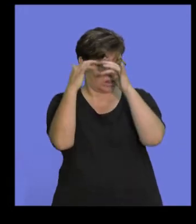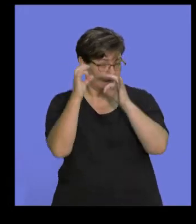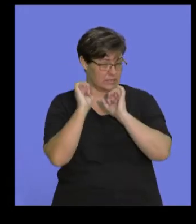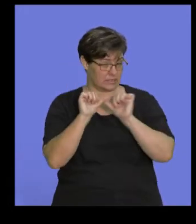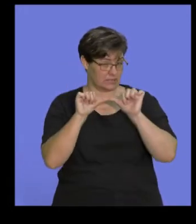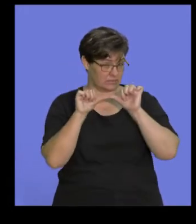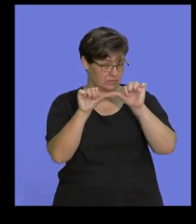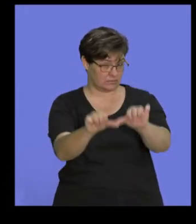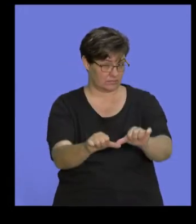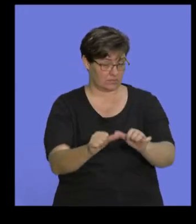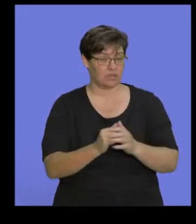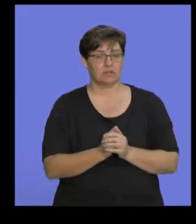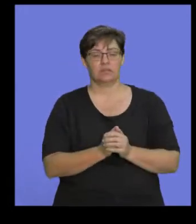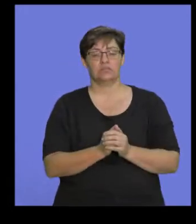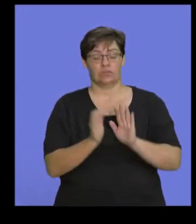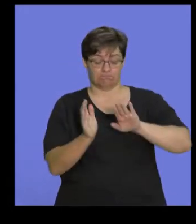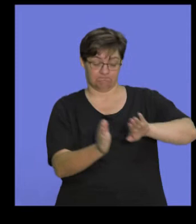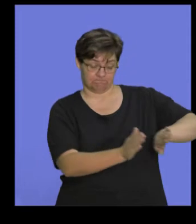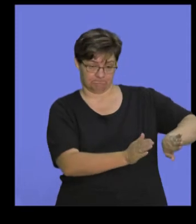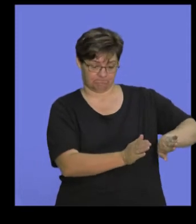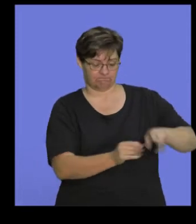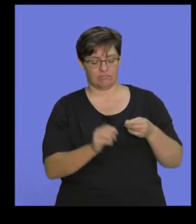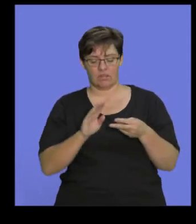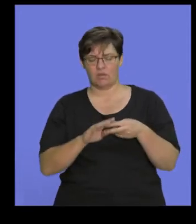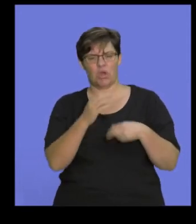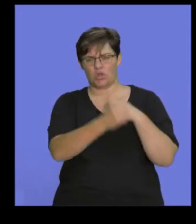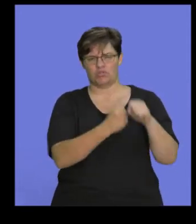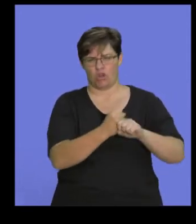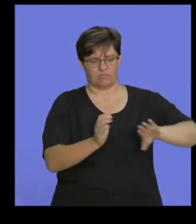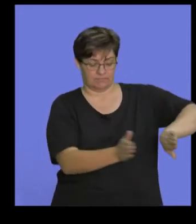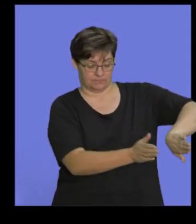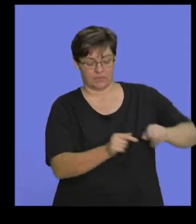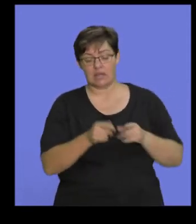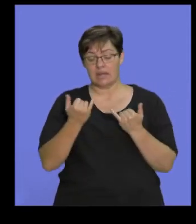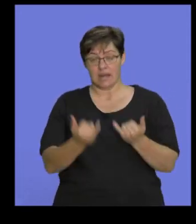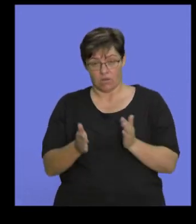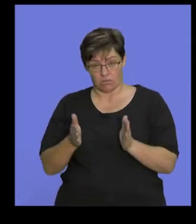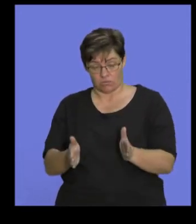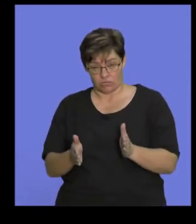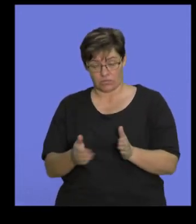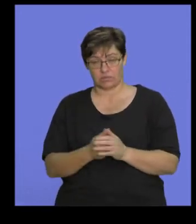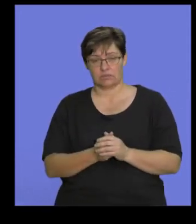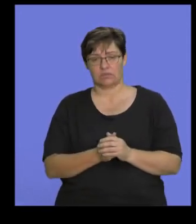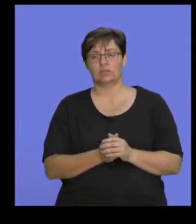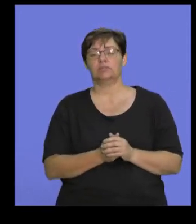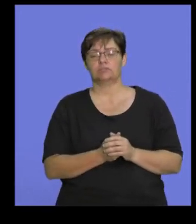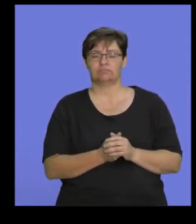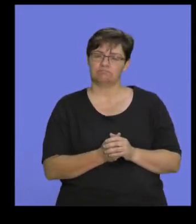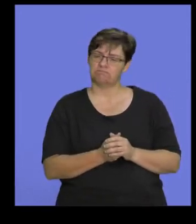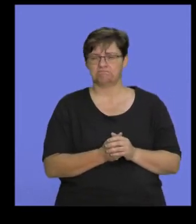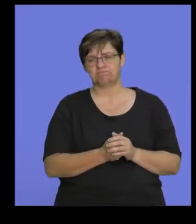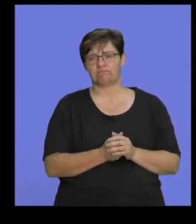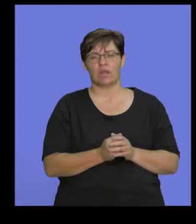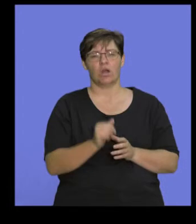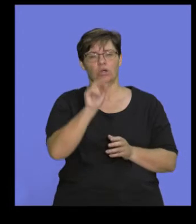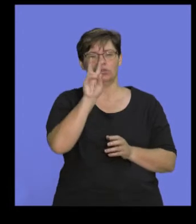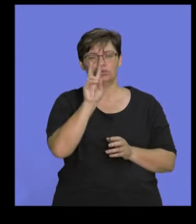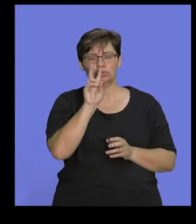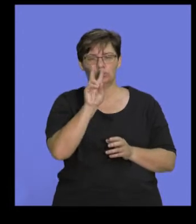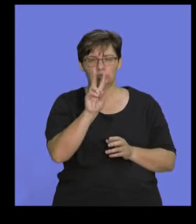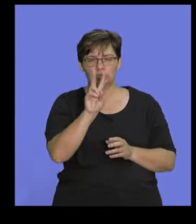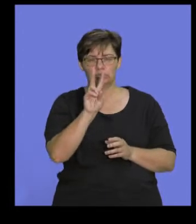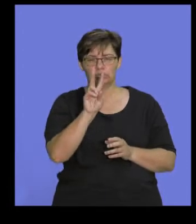say, now we're no longer talking about it on a yearly basis. Now we are saying this is actually semi-annually. So